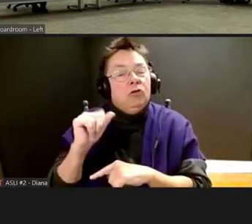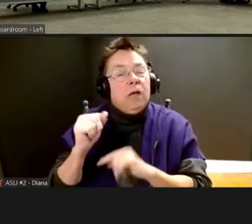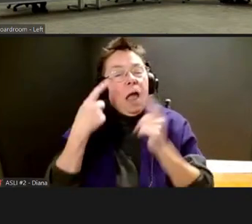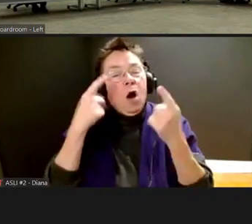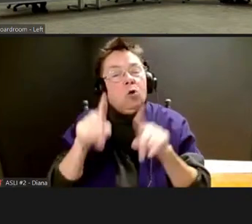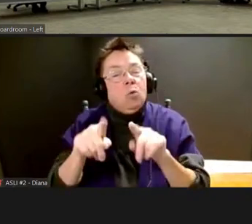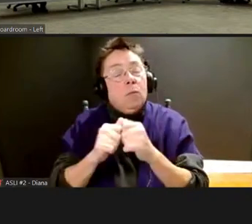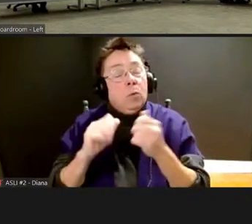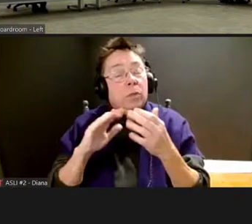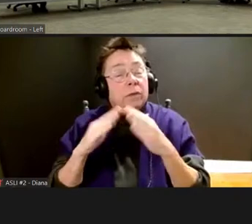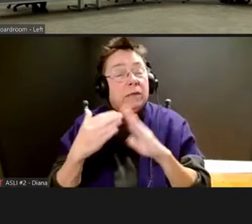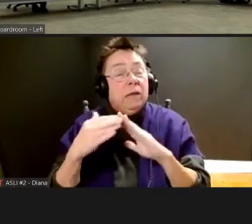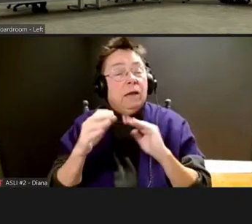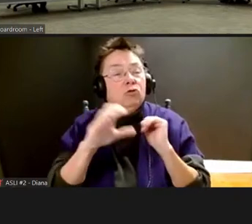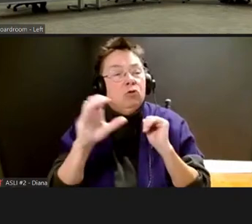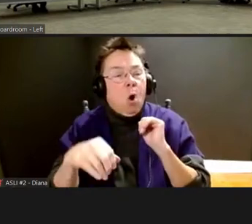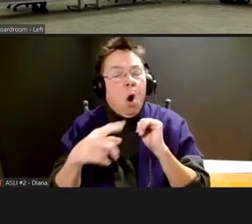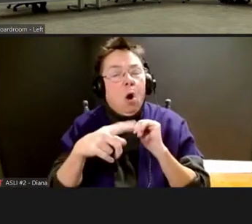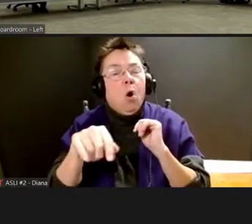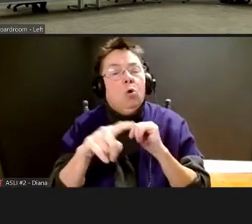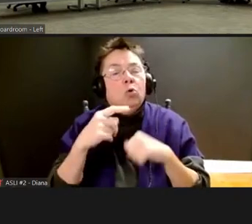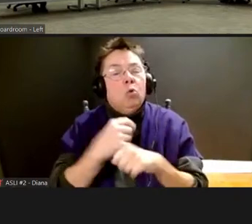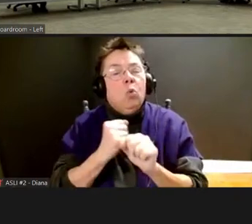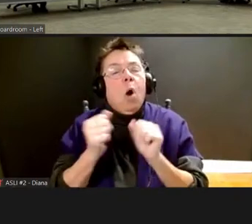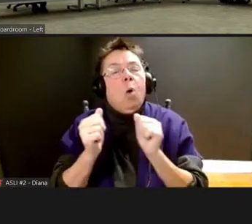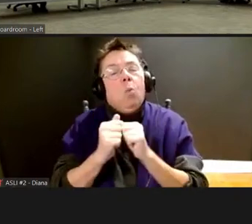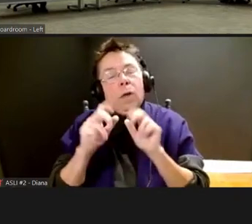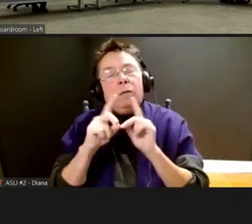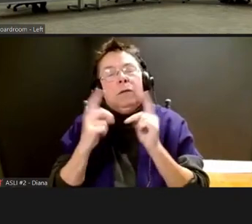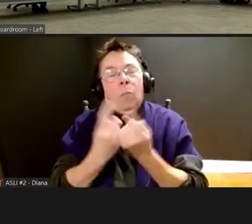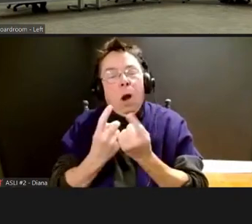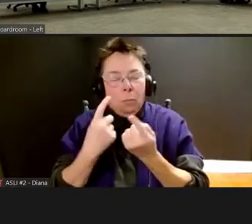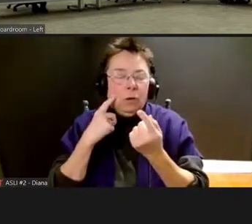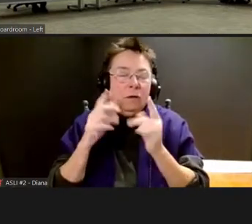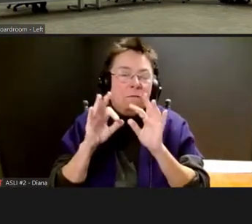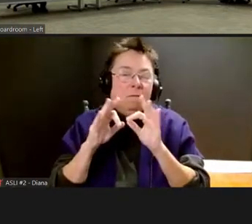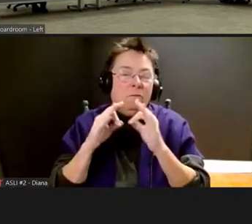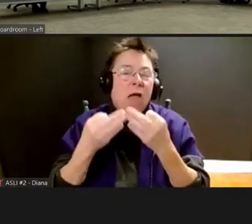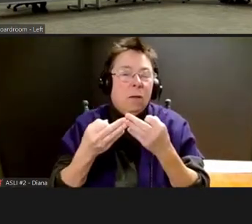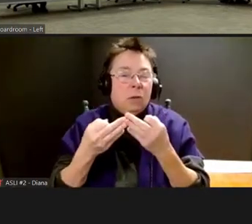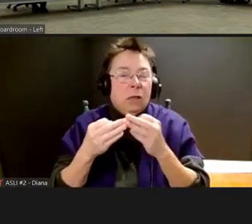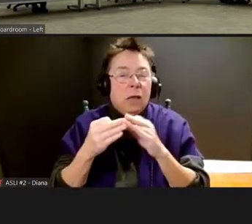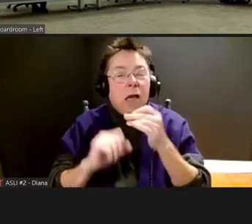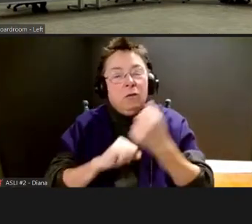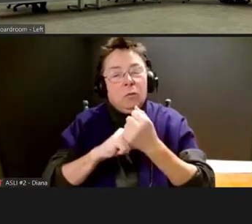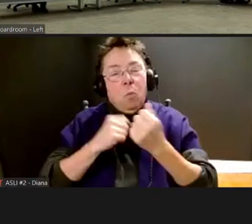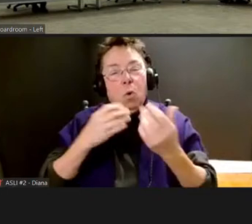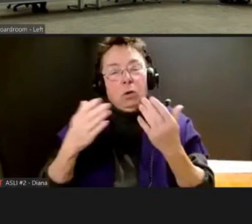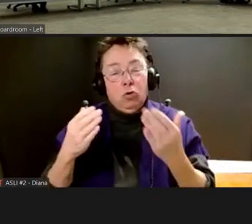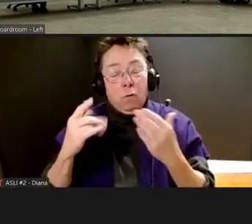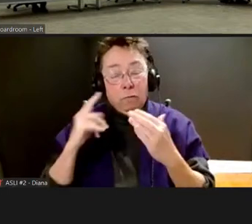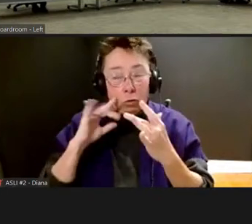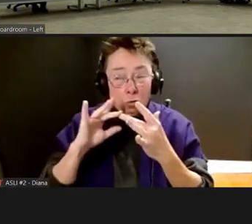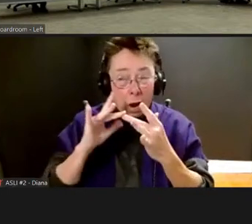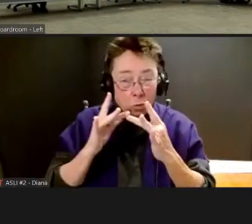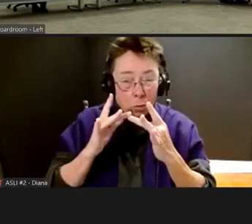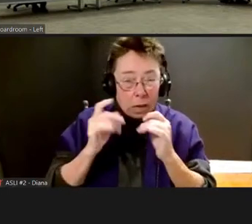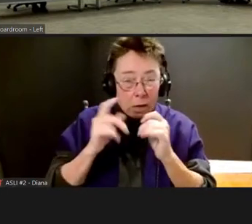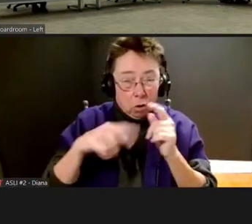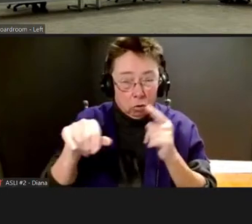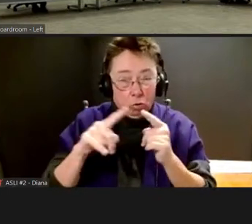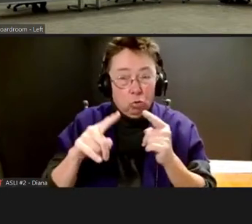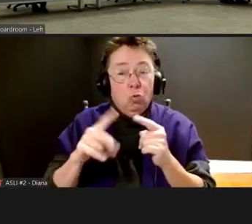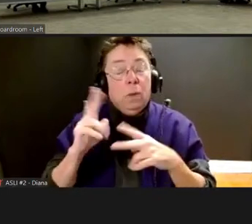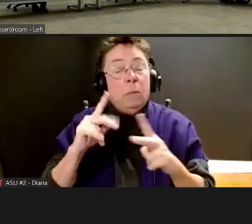the City of Chicago through its Department of Family and Support Services for outreach to individuals in need of